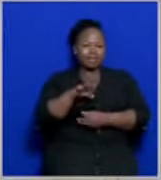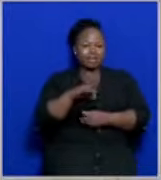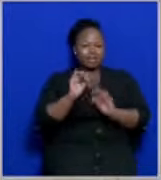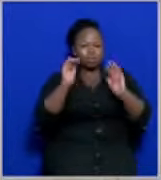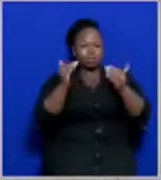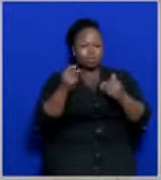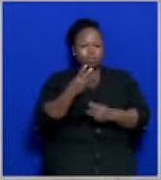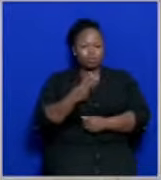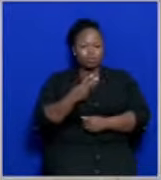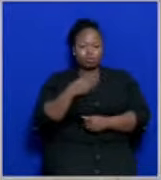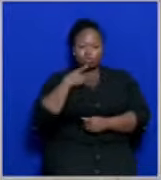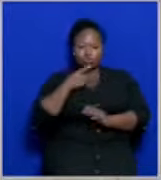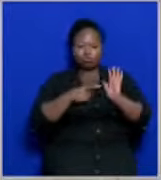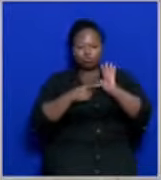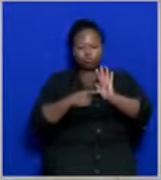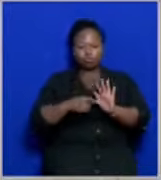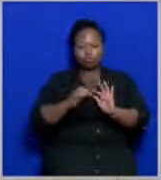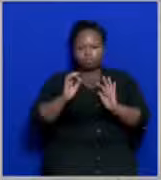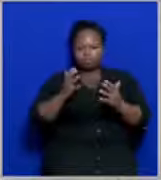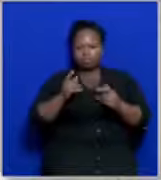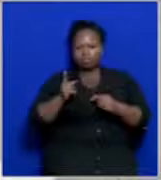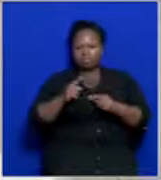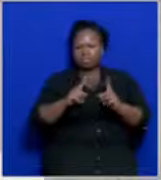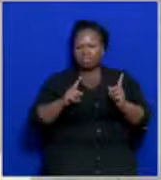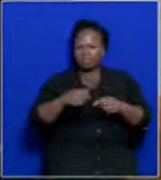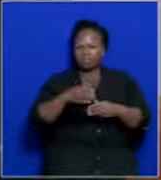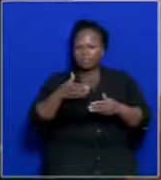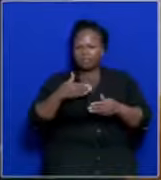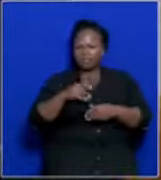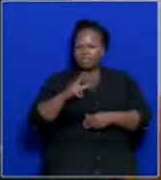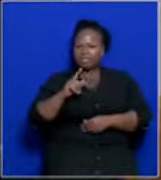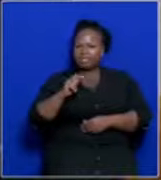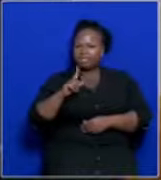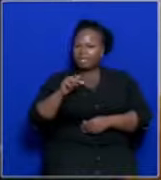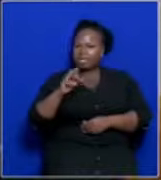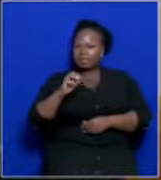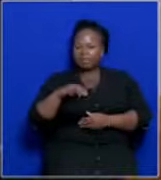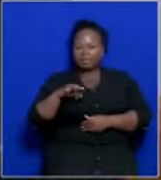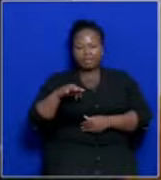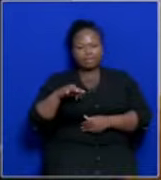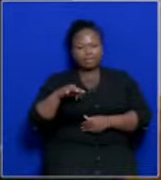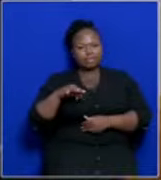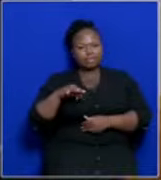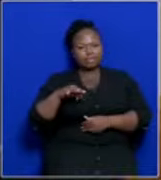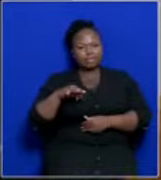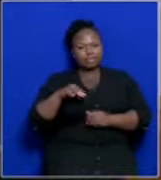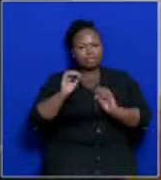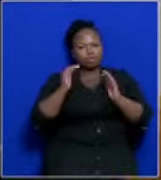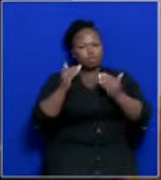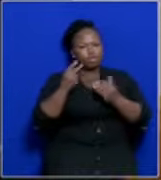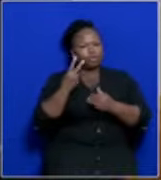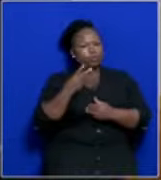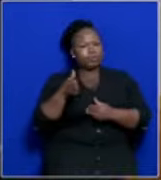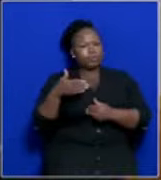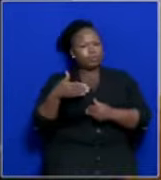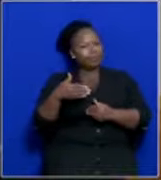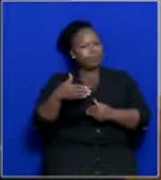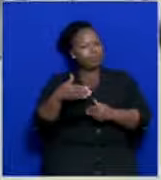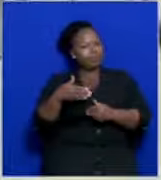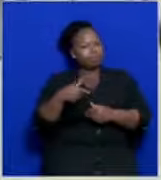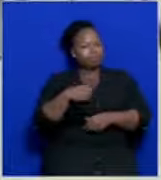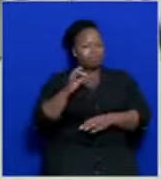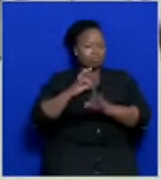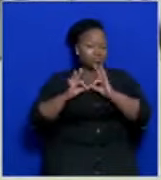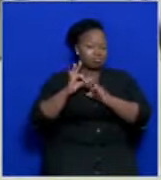Boxburg. However, we do not have TLM 13 Roman 2. Would you like to talk to that, please?